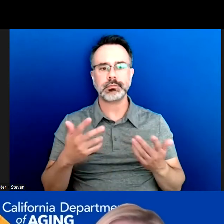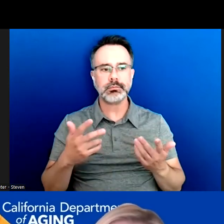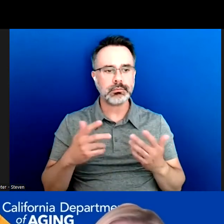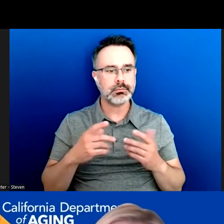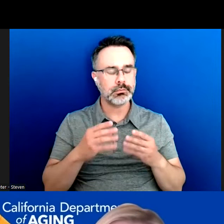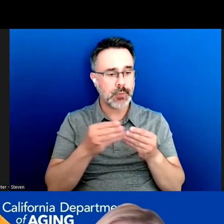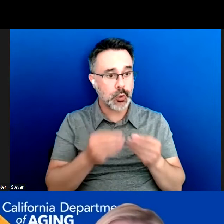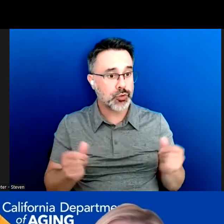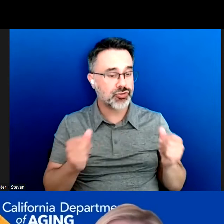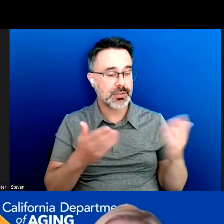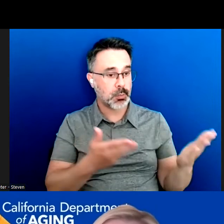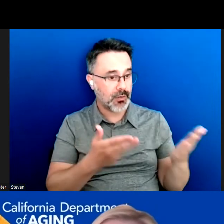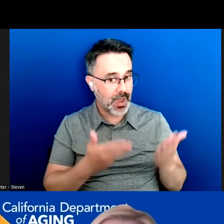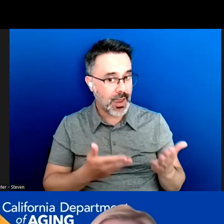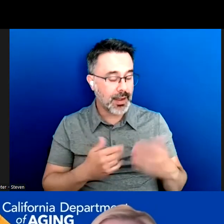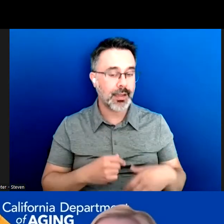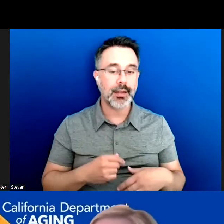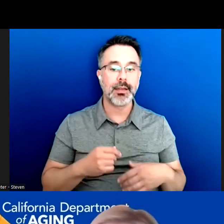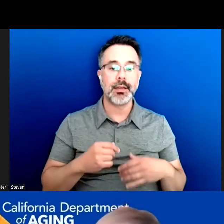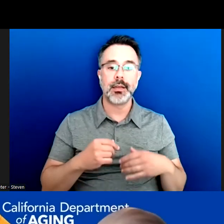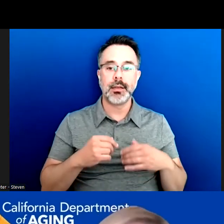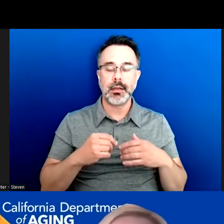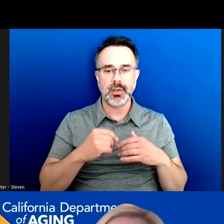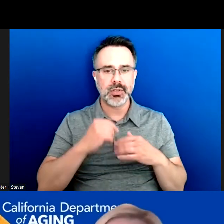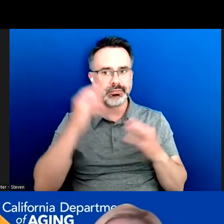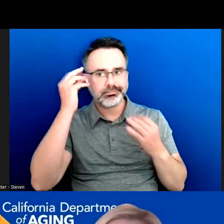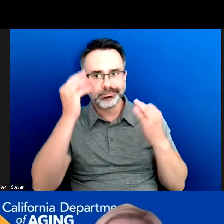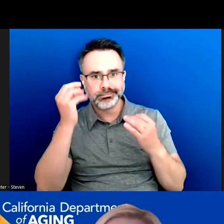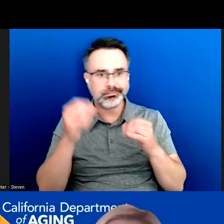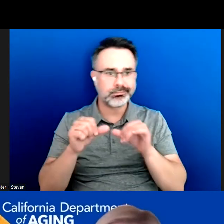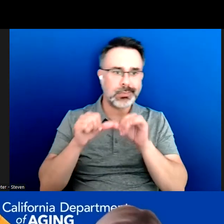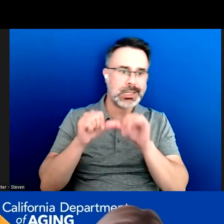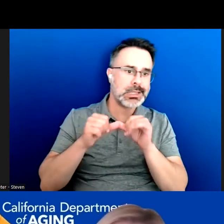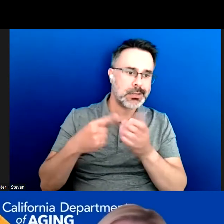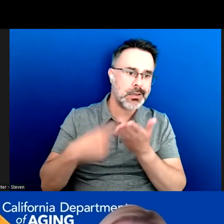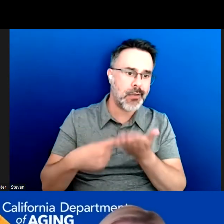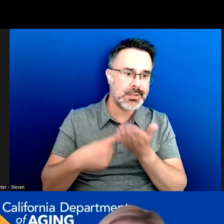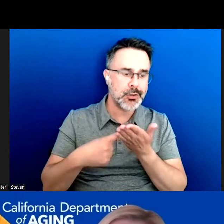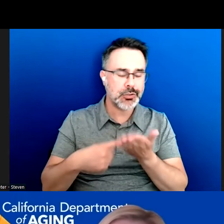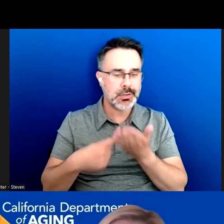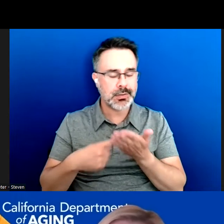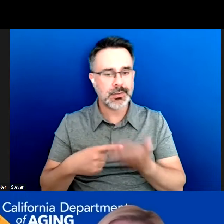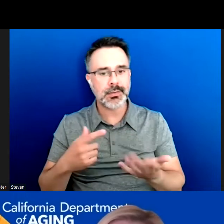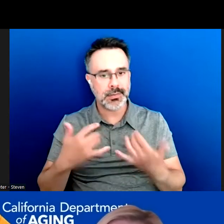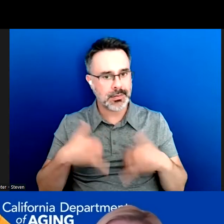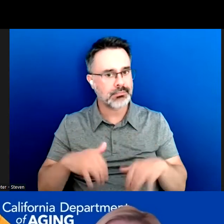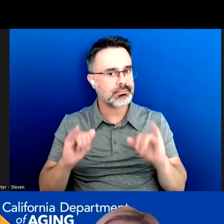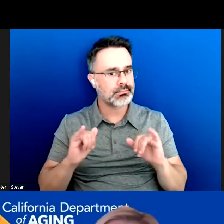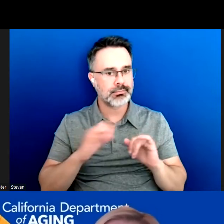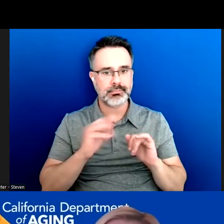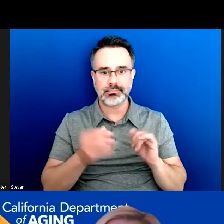were provided for us, to resume the conversation and to continue the dialogue and